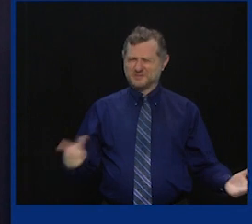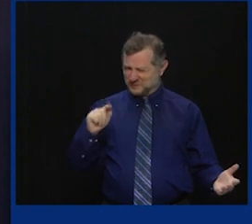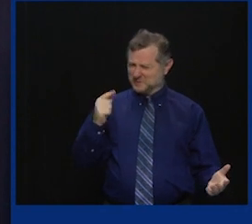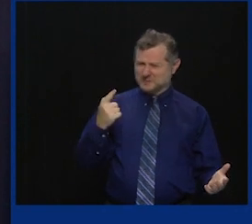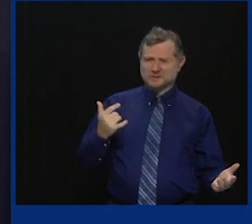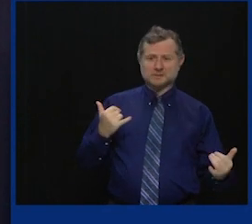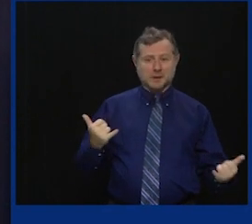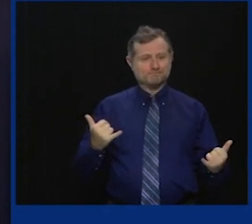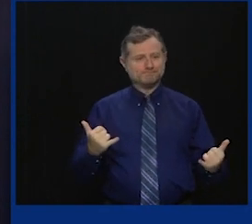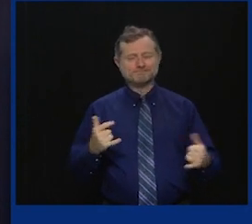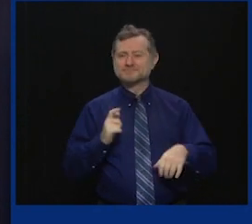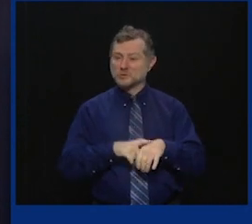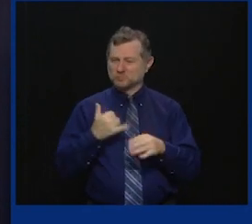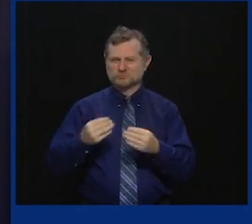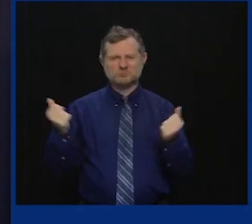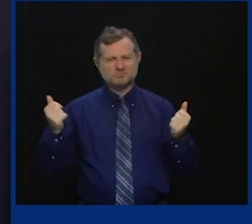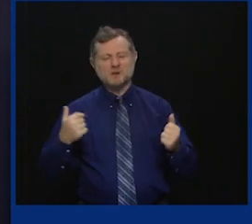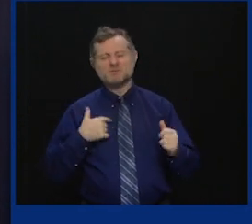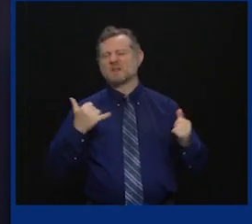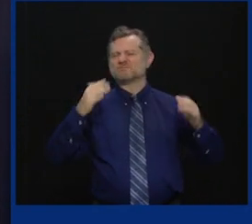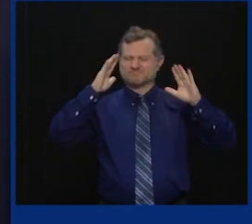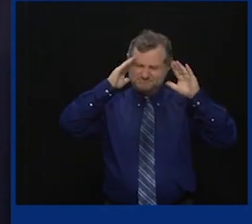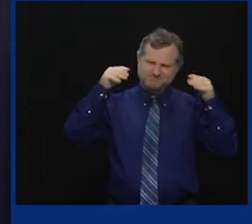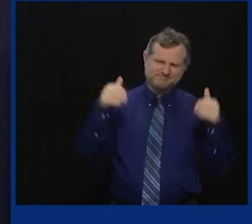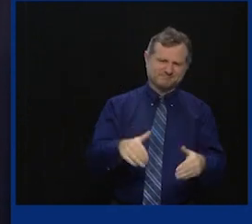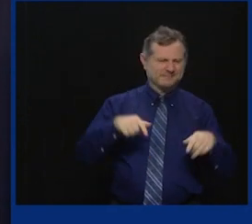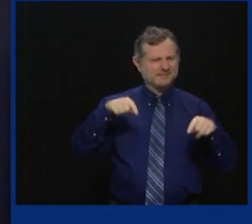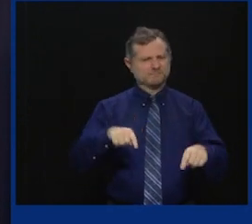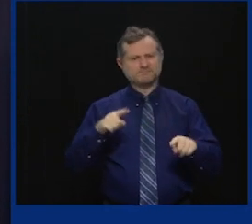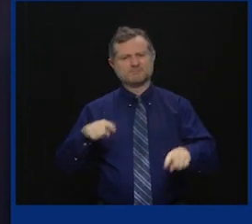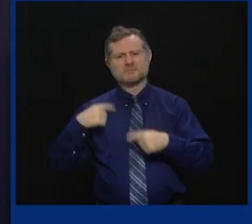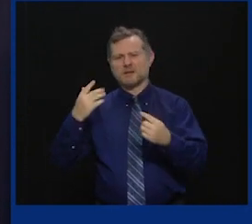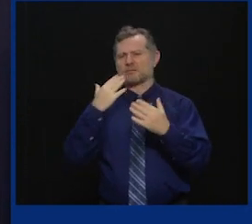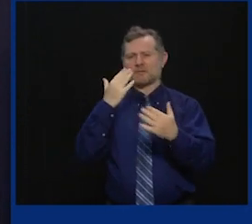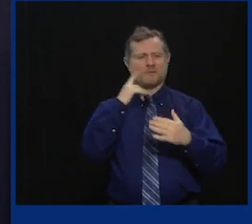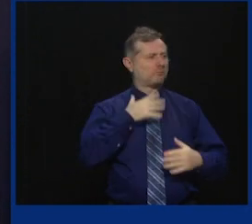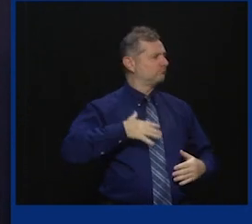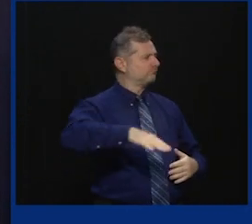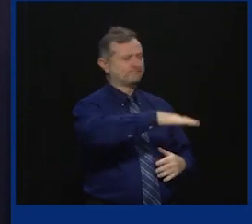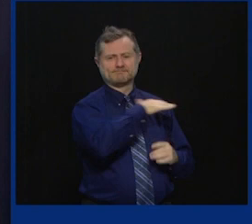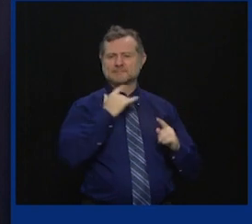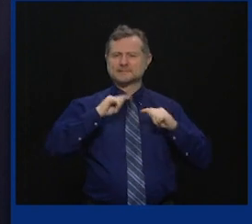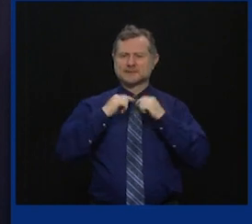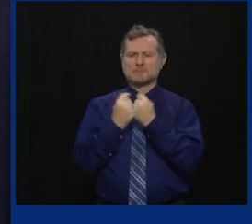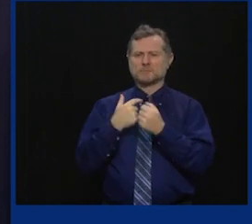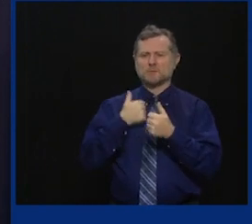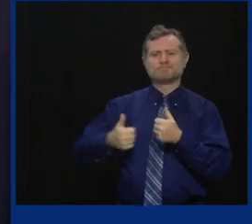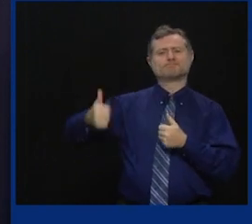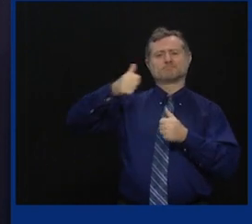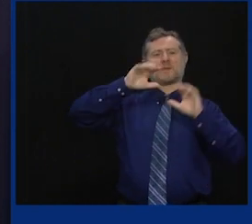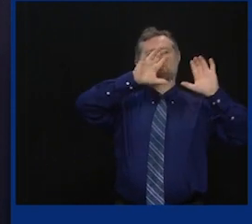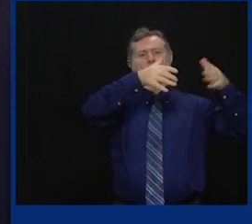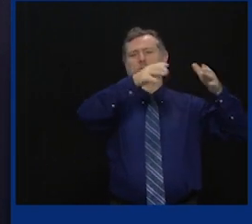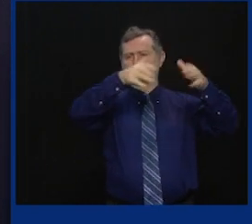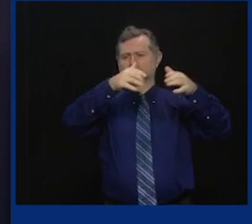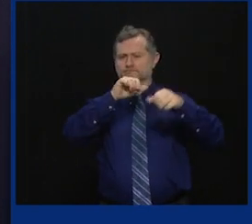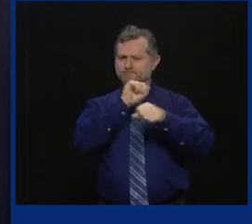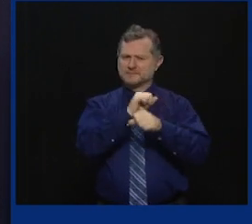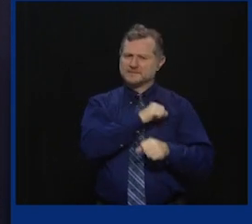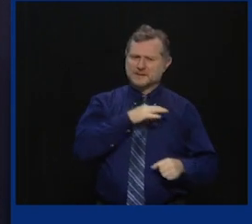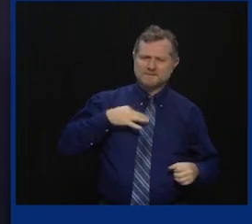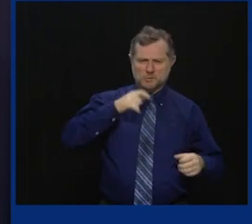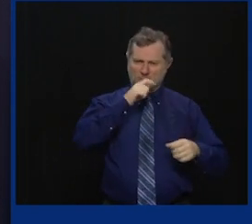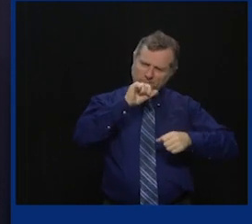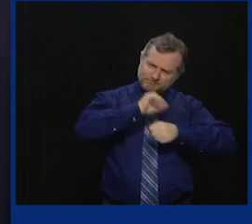very focused on this, and I want to thank my incredible team, the executive chamber staff, and everyone who's been putting in countless hours to help